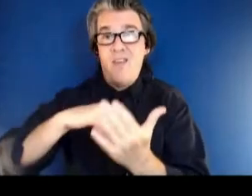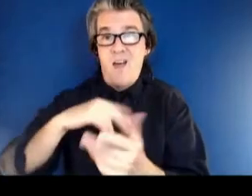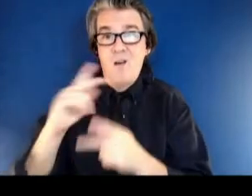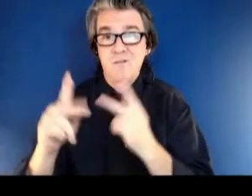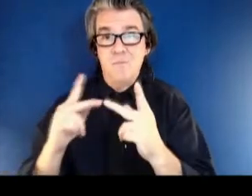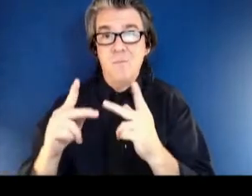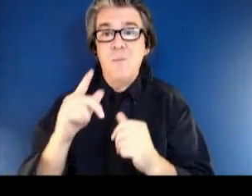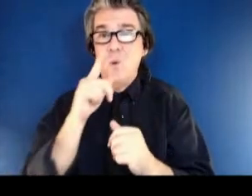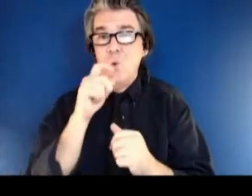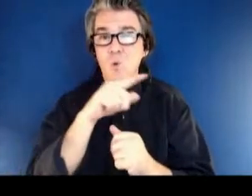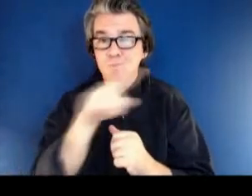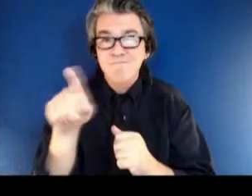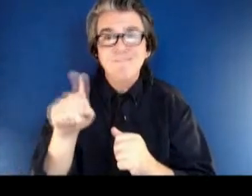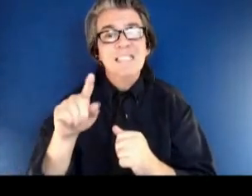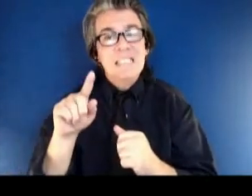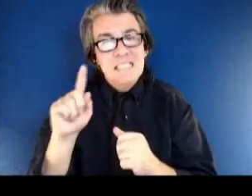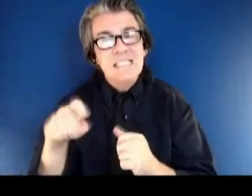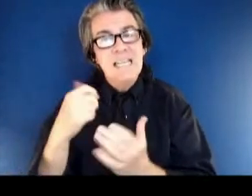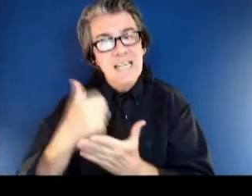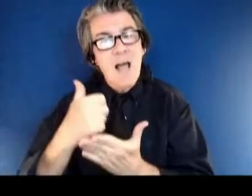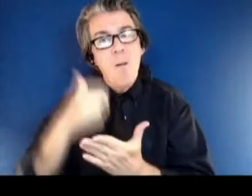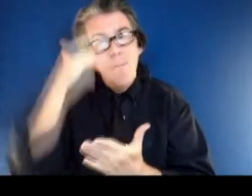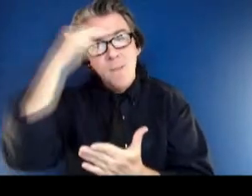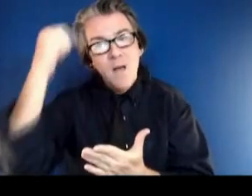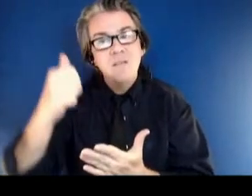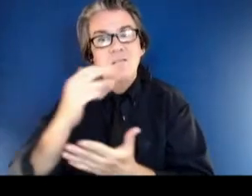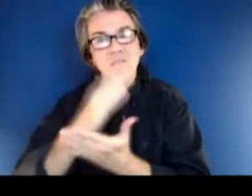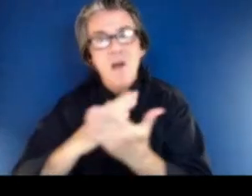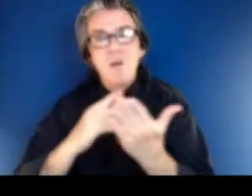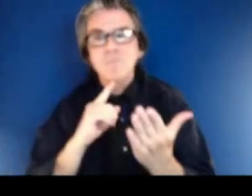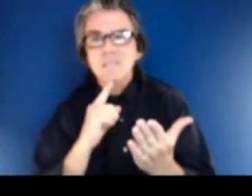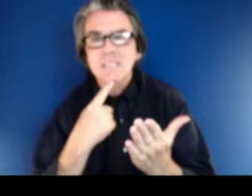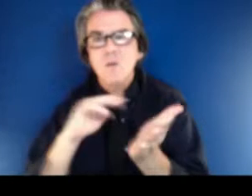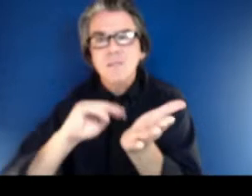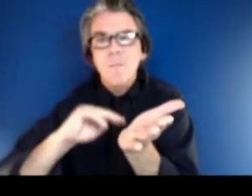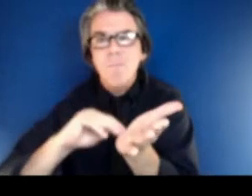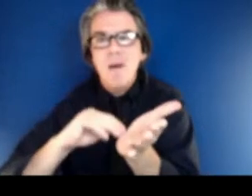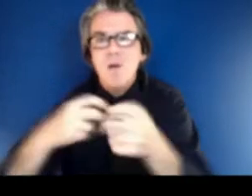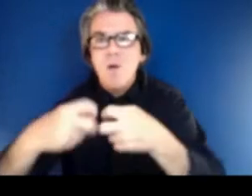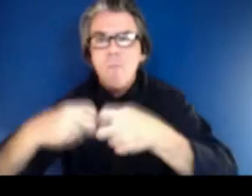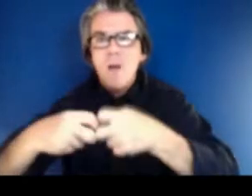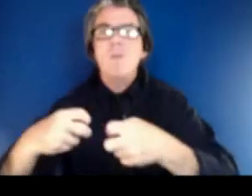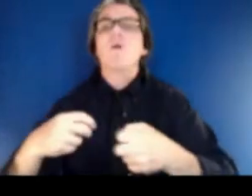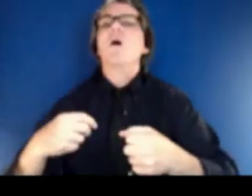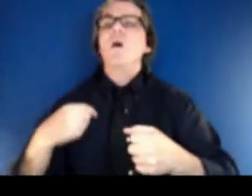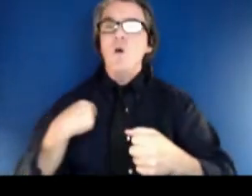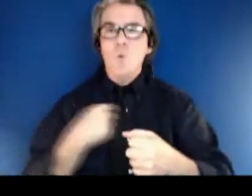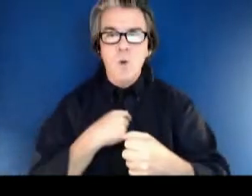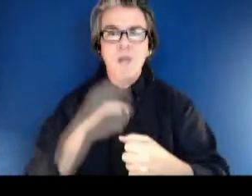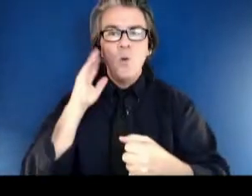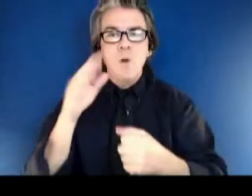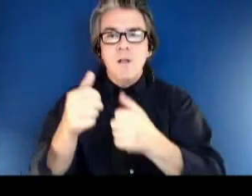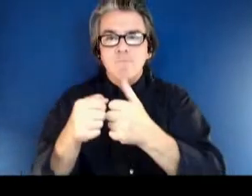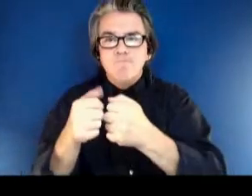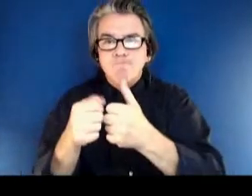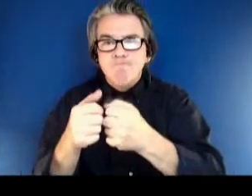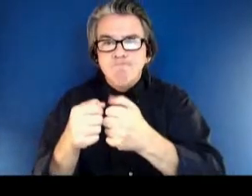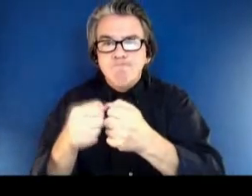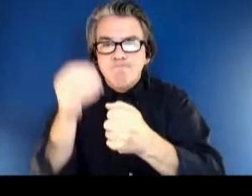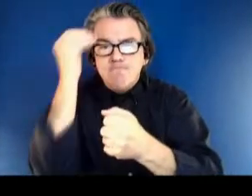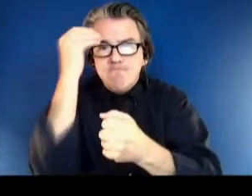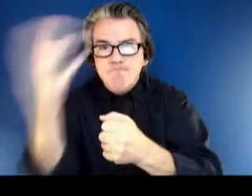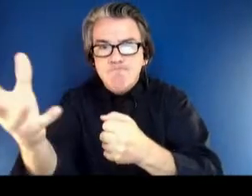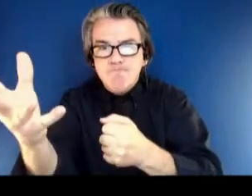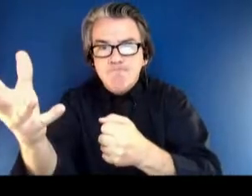baseline customers that will potentially be affected. And those medical baseline customers are asked to confirm that they've received